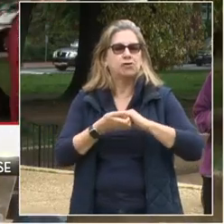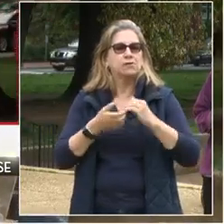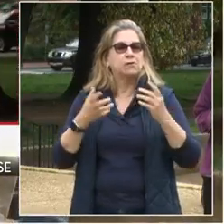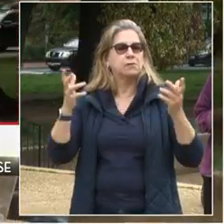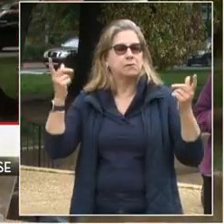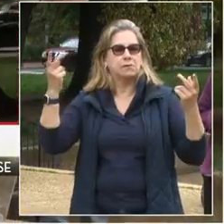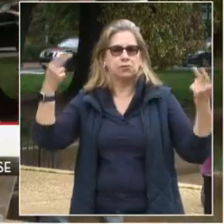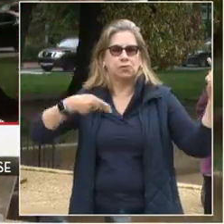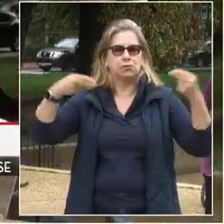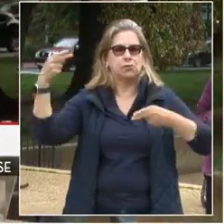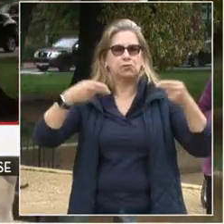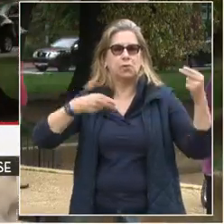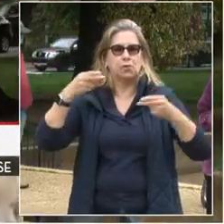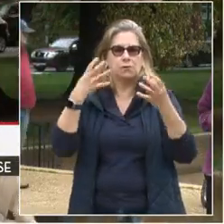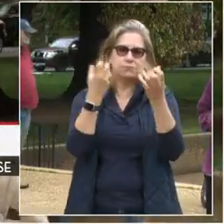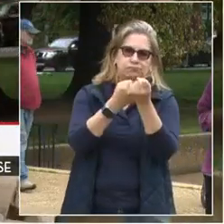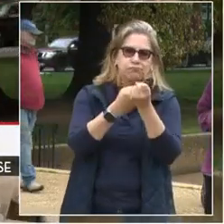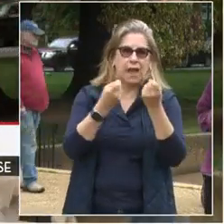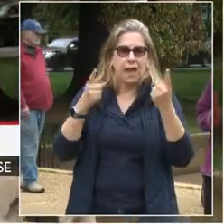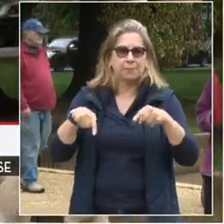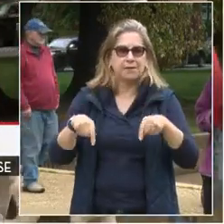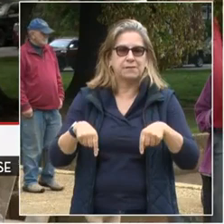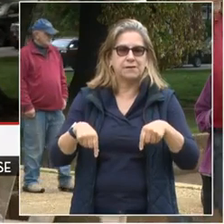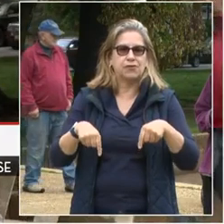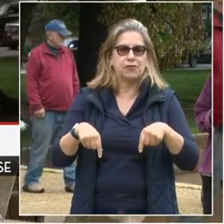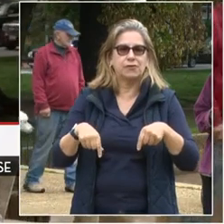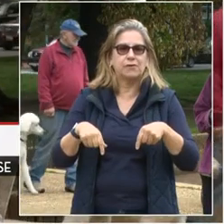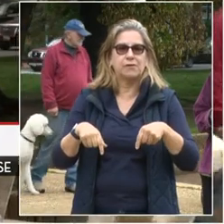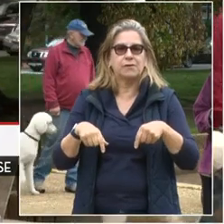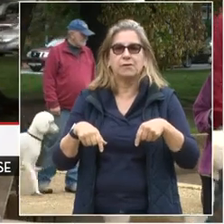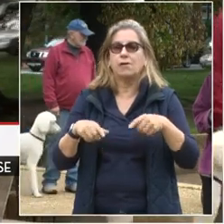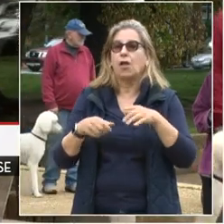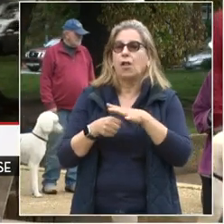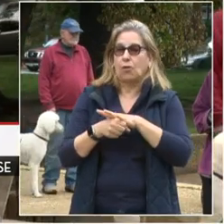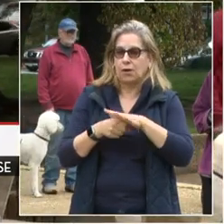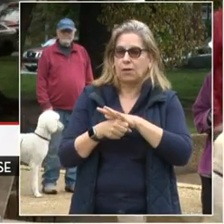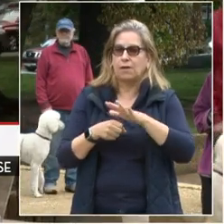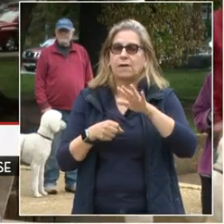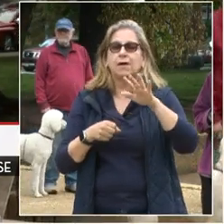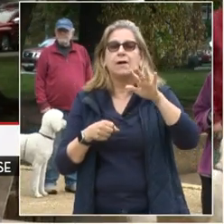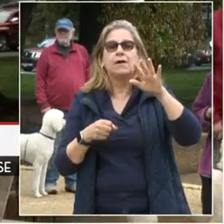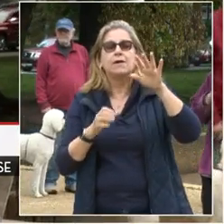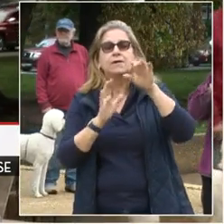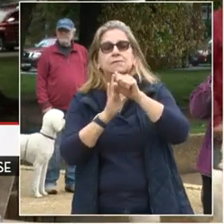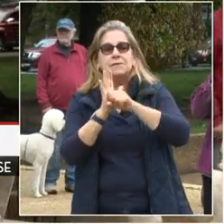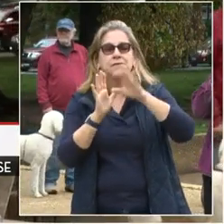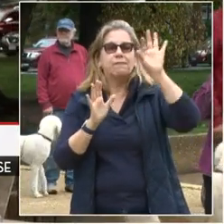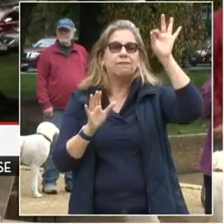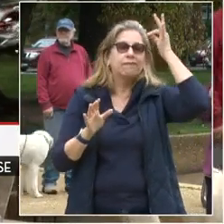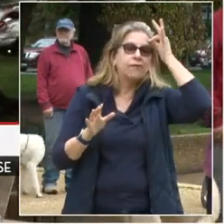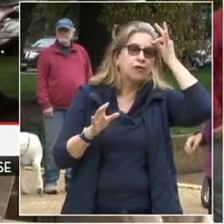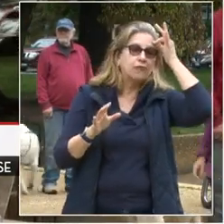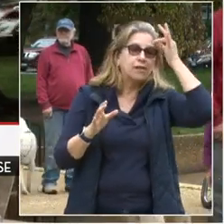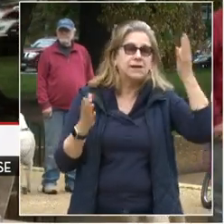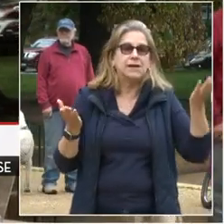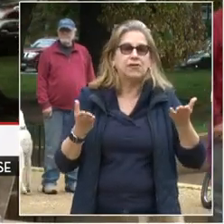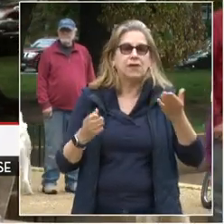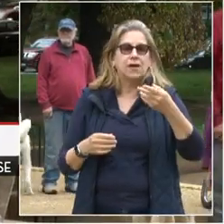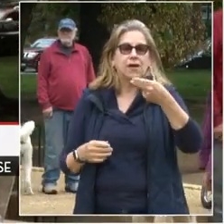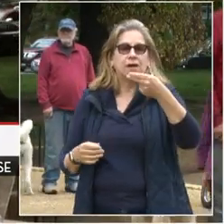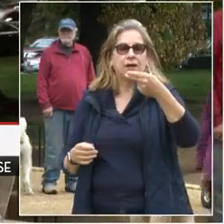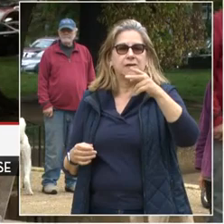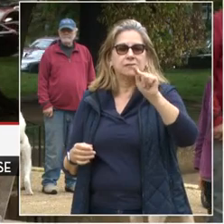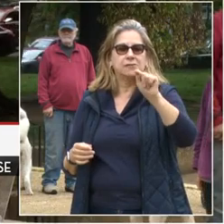locally and federally and nationally. So we have got the National Highway Traffic Safety Administration is here, the Associate Administrator,